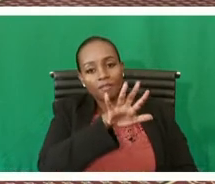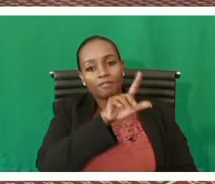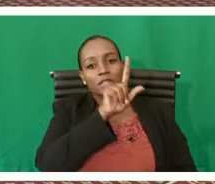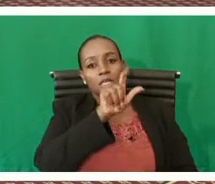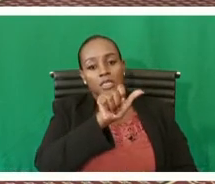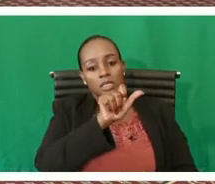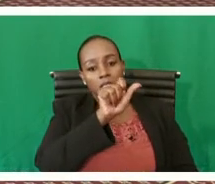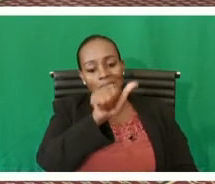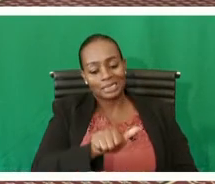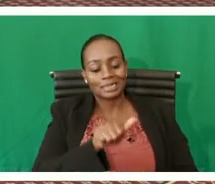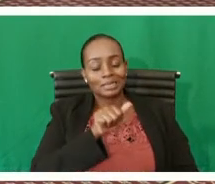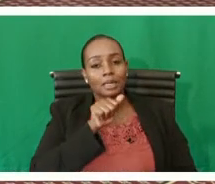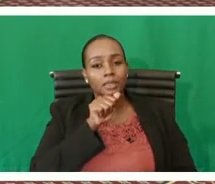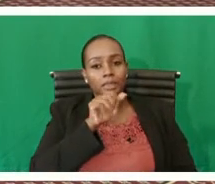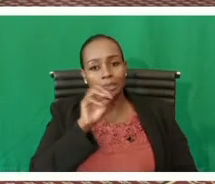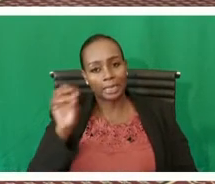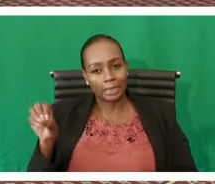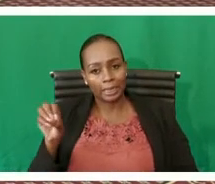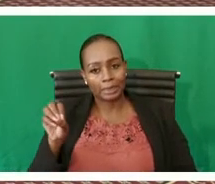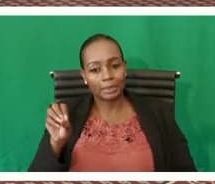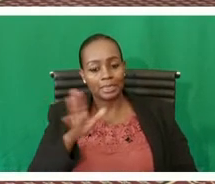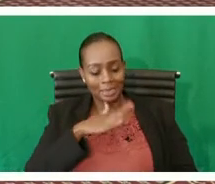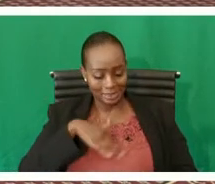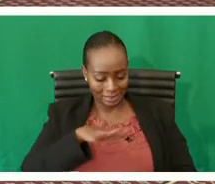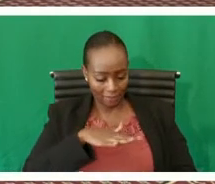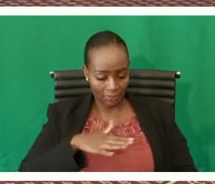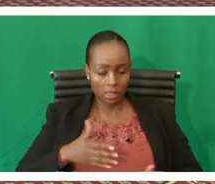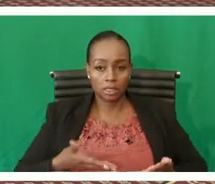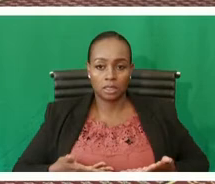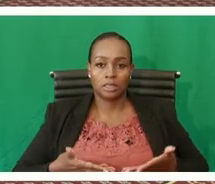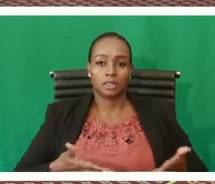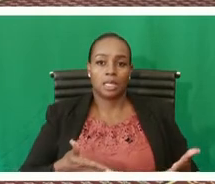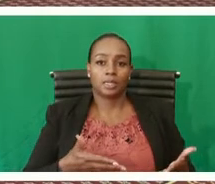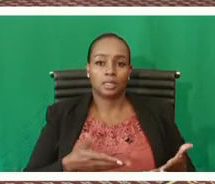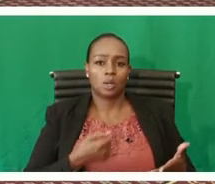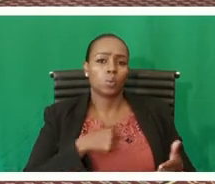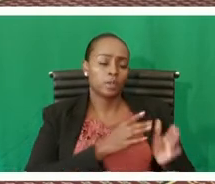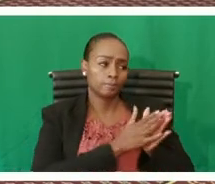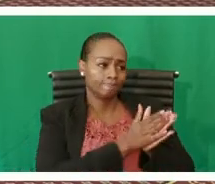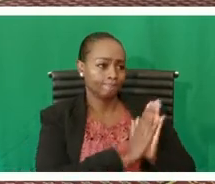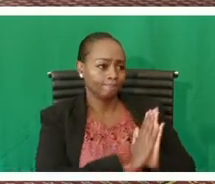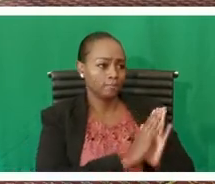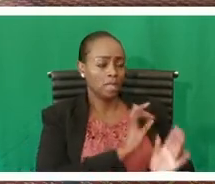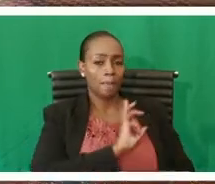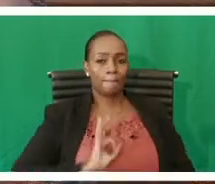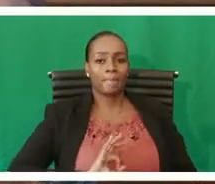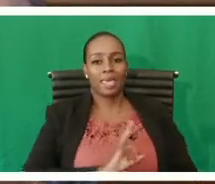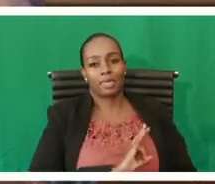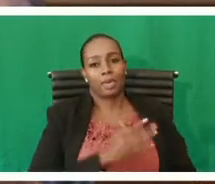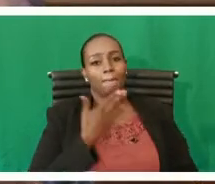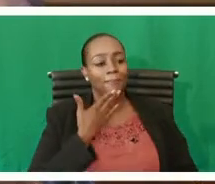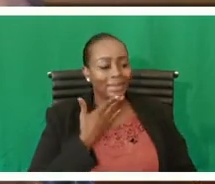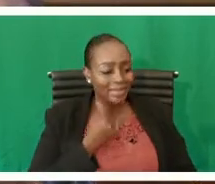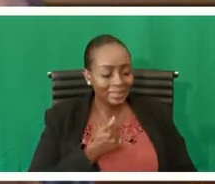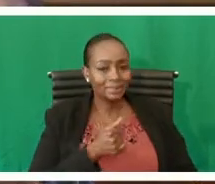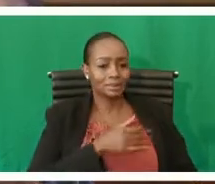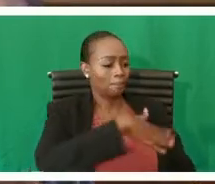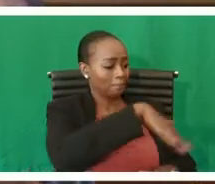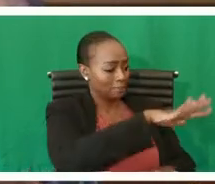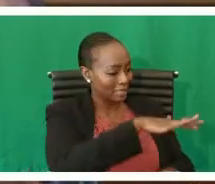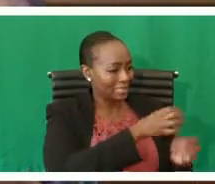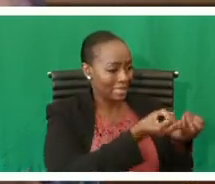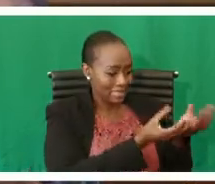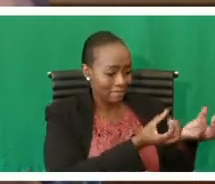5,600 serviced site. Re a kopa he ho bo majoro ba rona famba thuditsa rona re